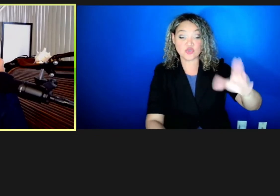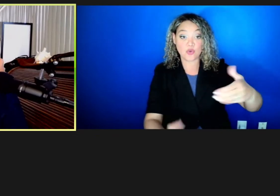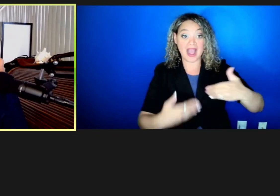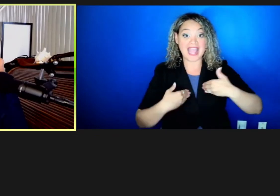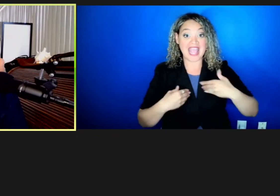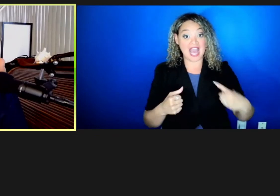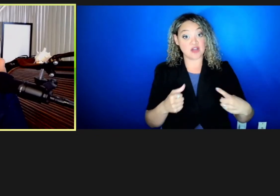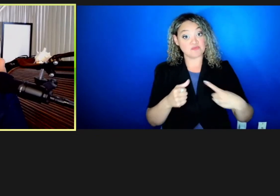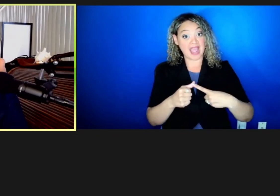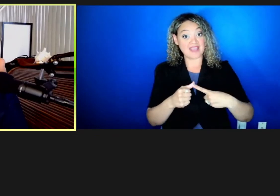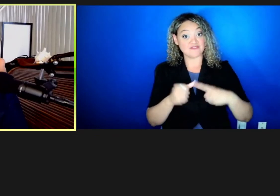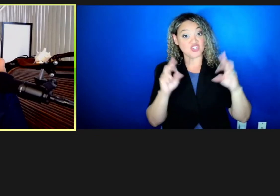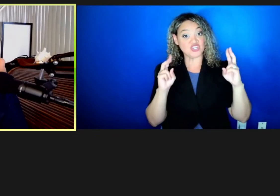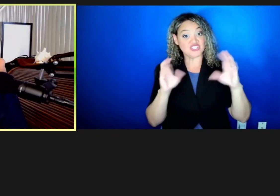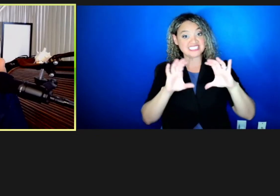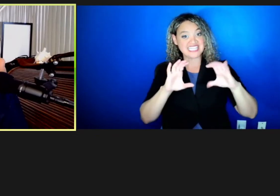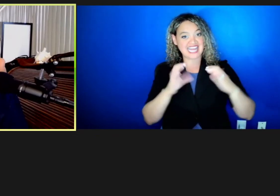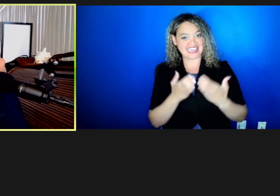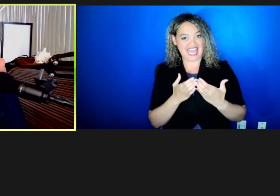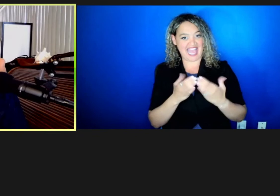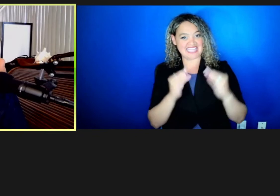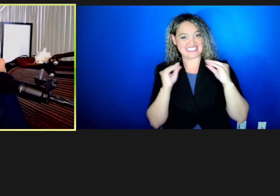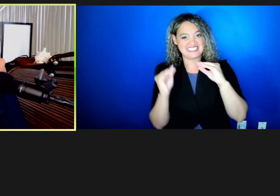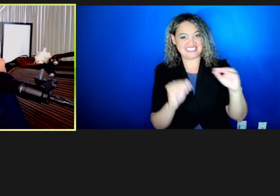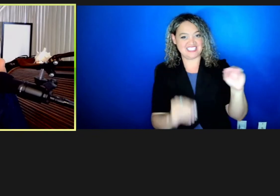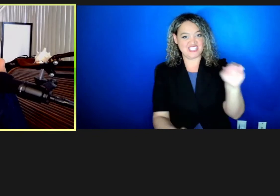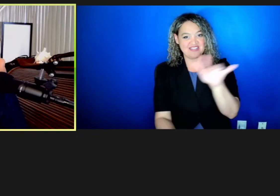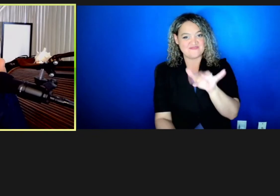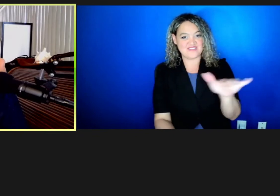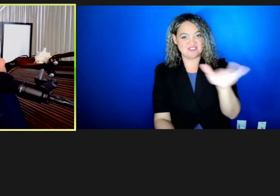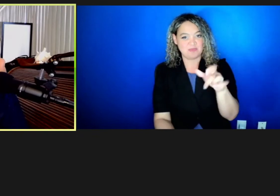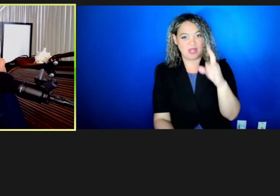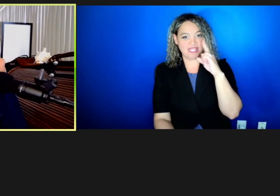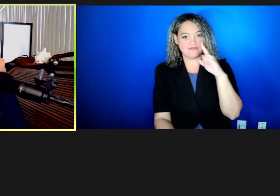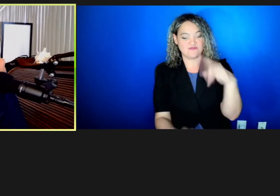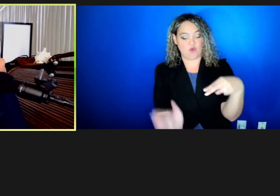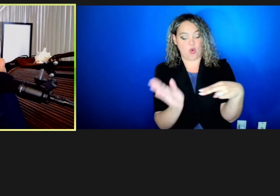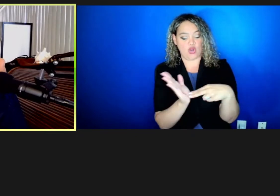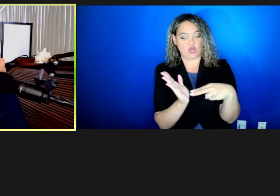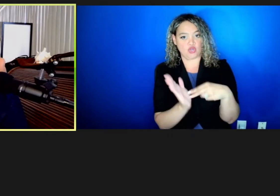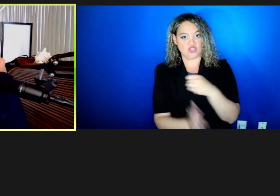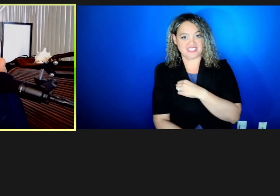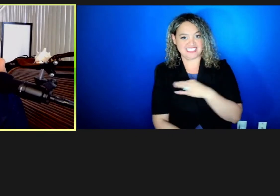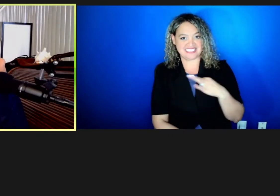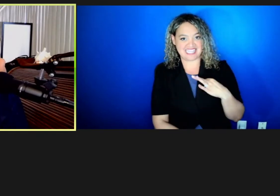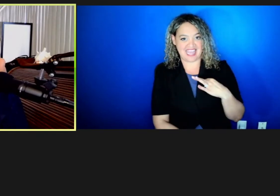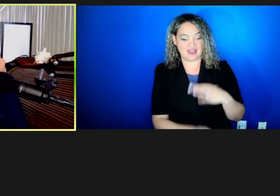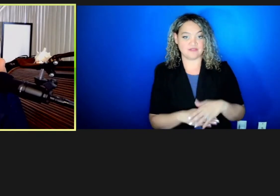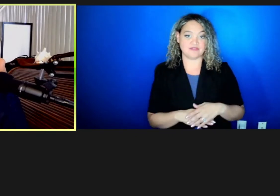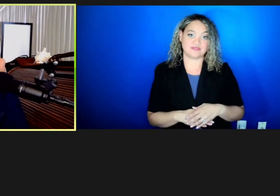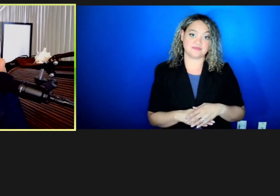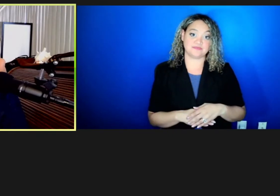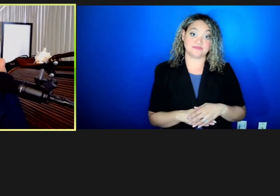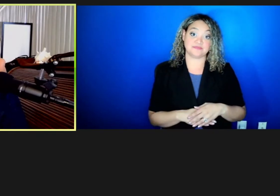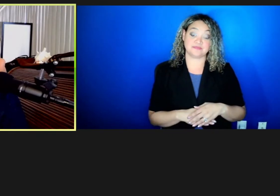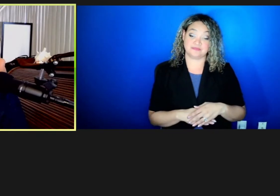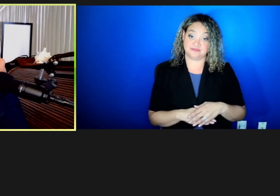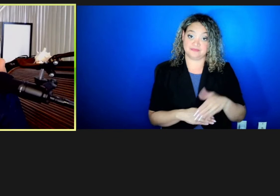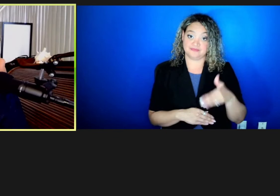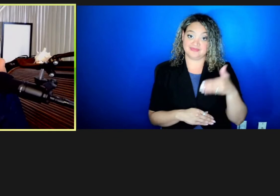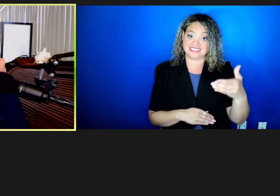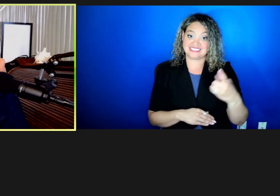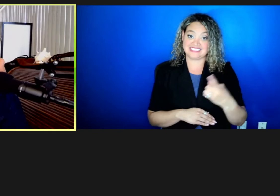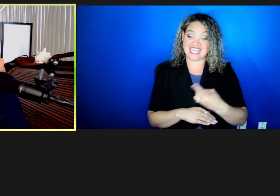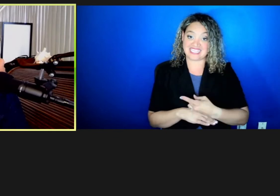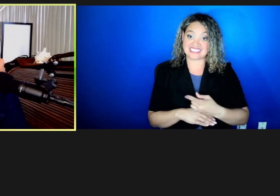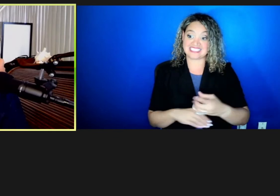first little class on fingerspelling for Jean's nursing staff. I returned the next day and taught